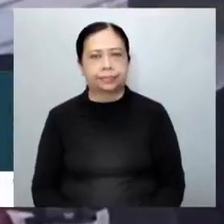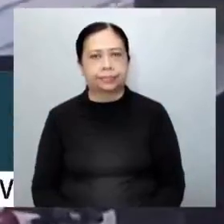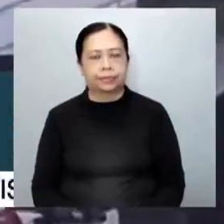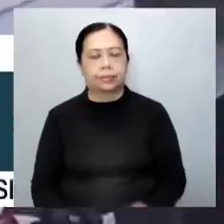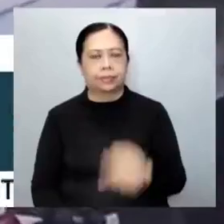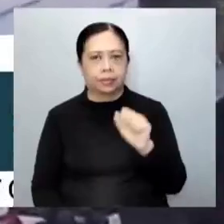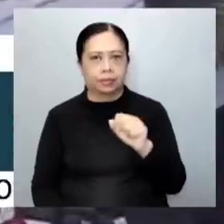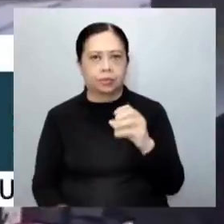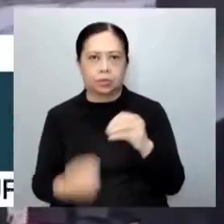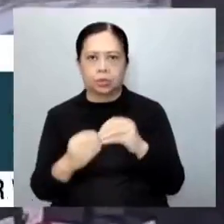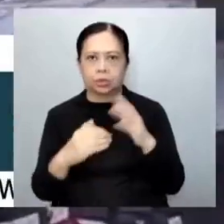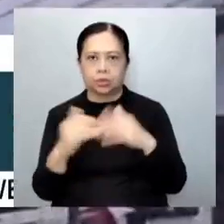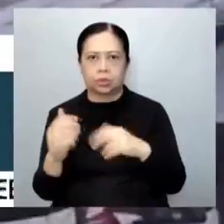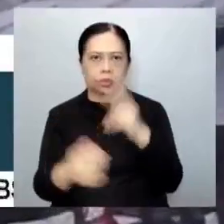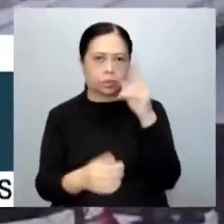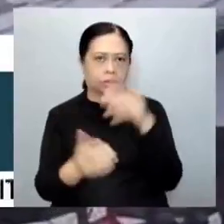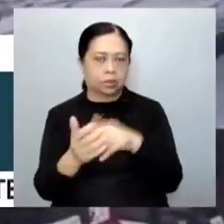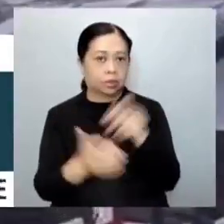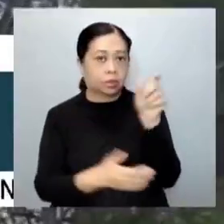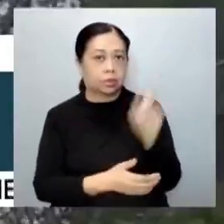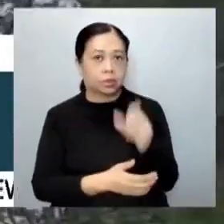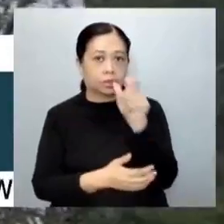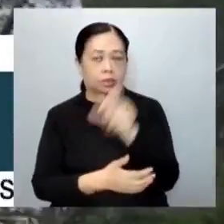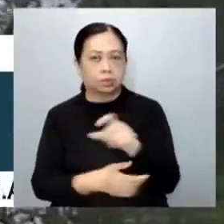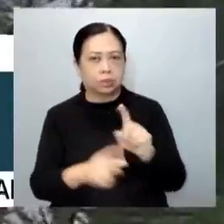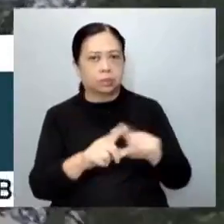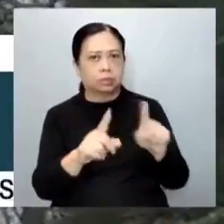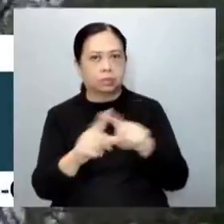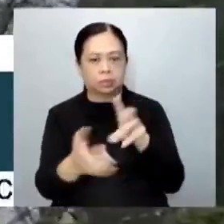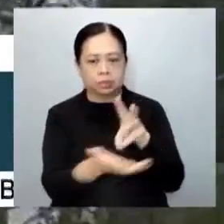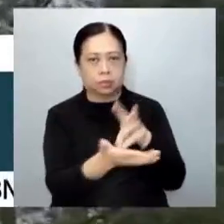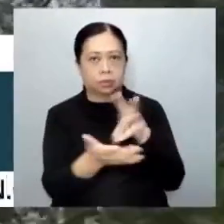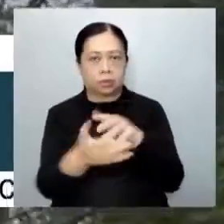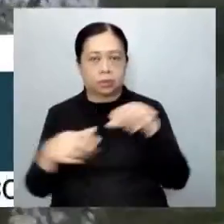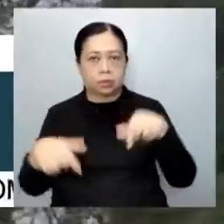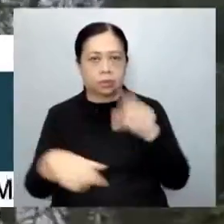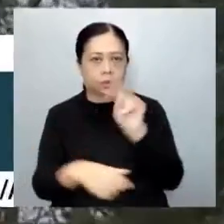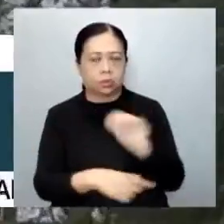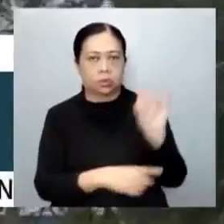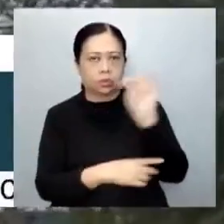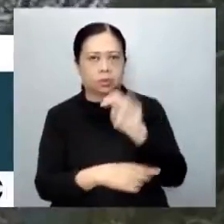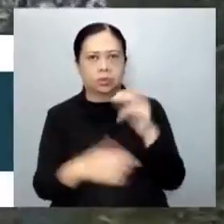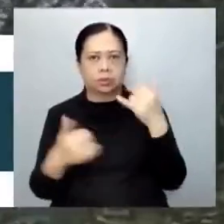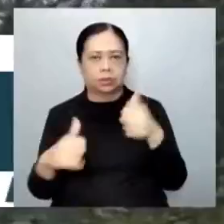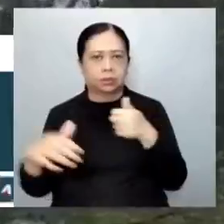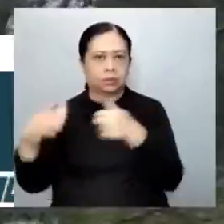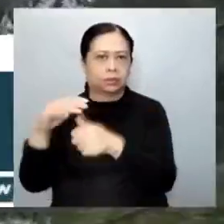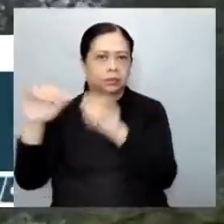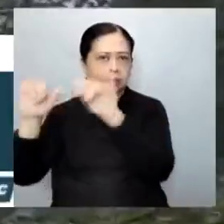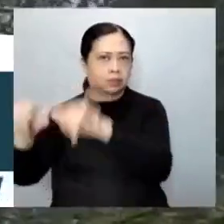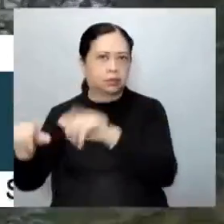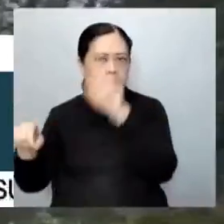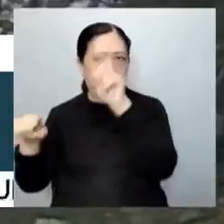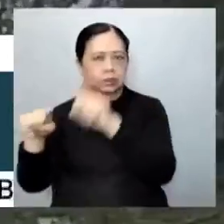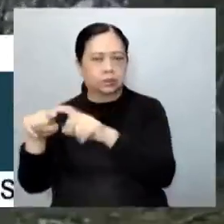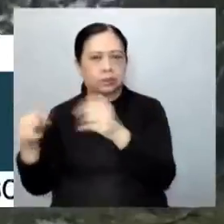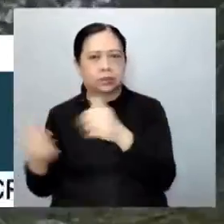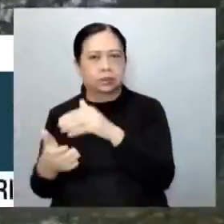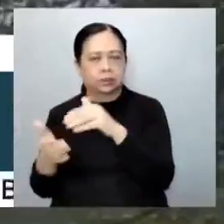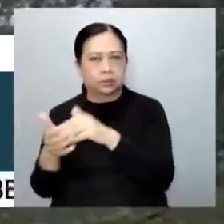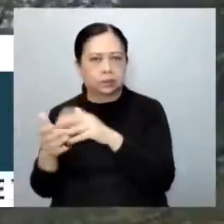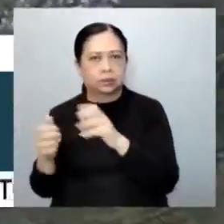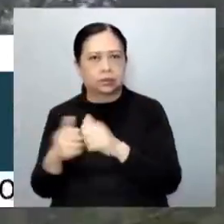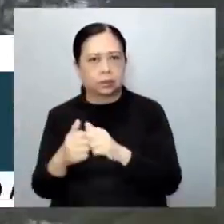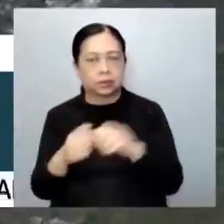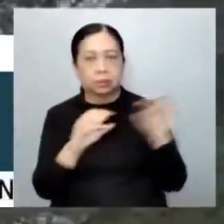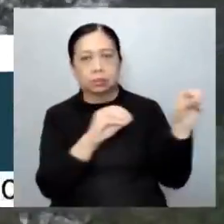2,000 individuals in different cities and municipalities in Ilocos Norte remains in the evacuation center. These individuals were evacuated